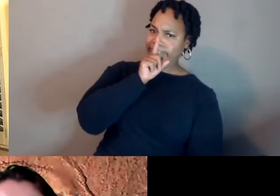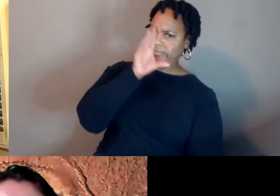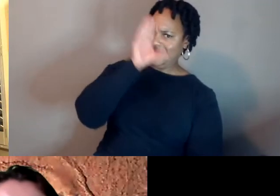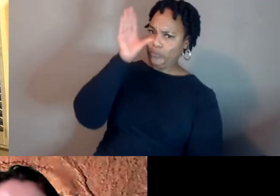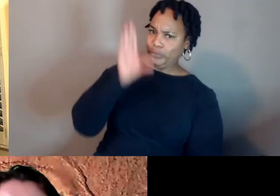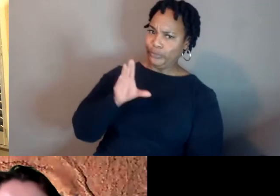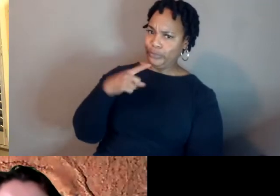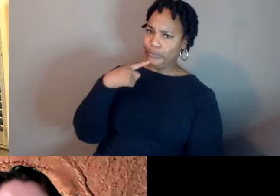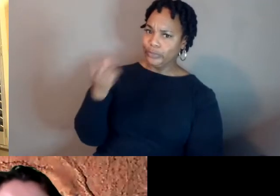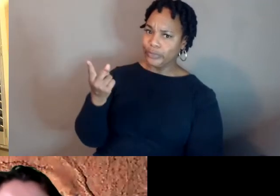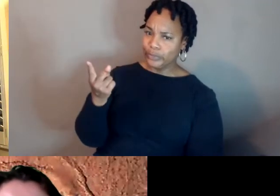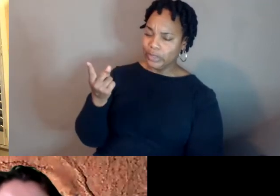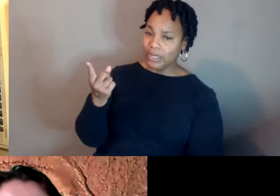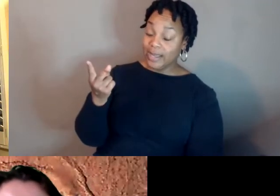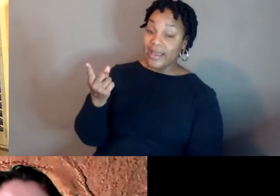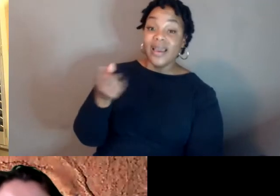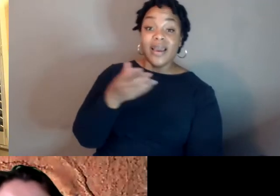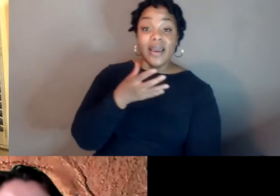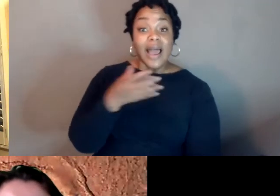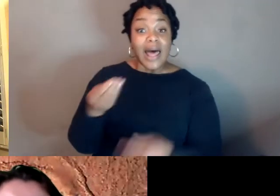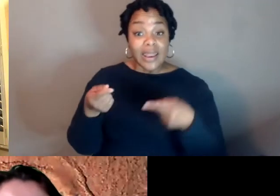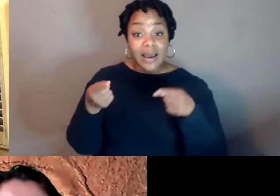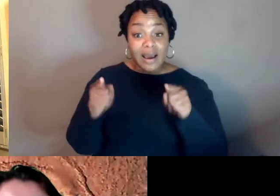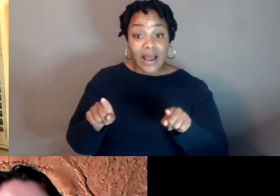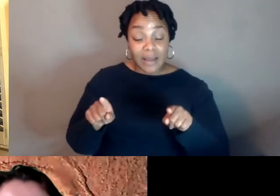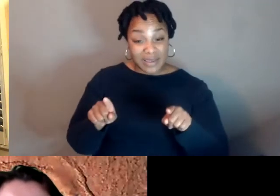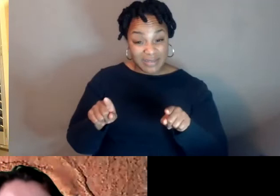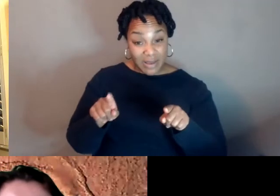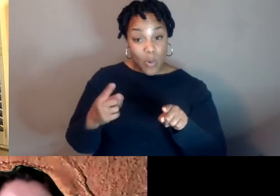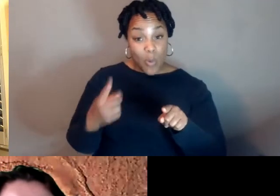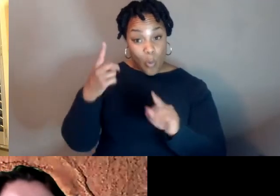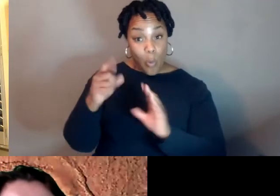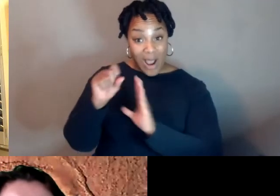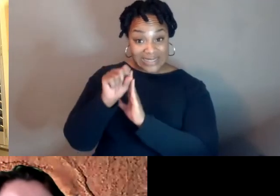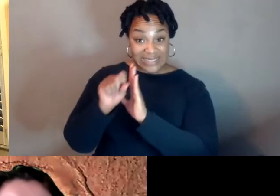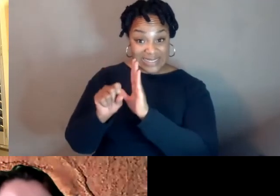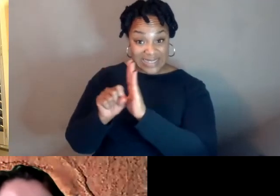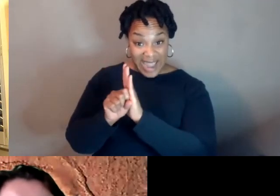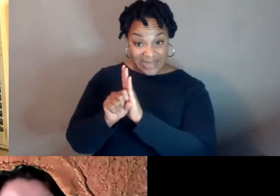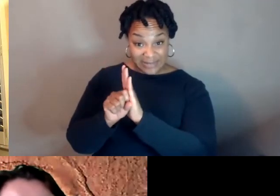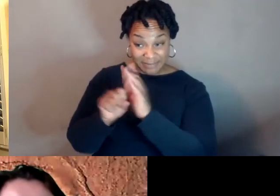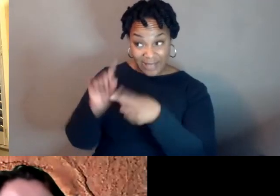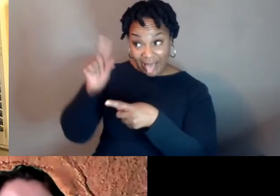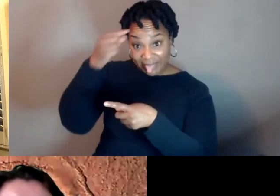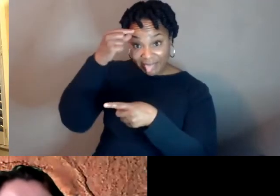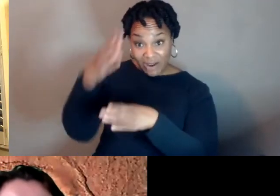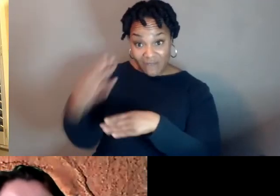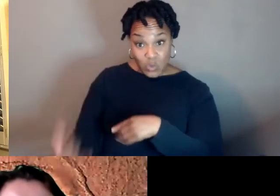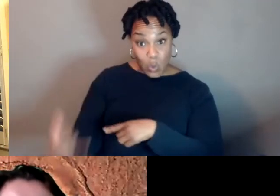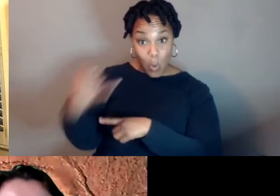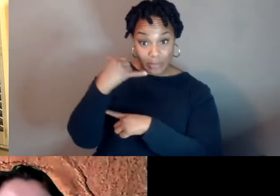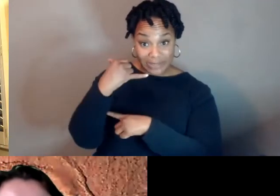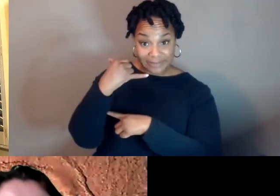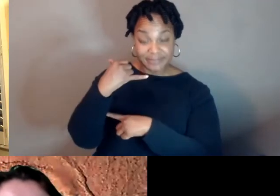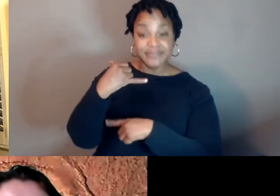And I was asked by the governor of a state, I received a call asking, would